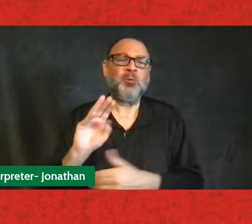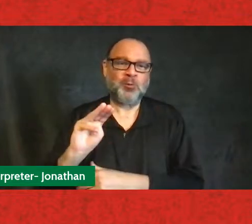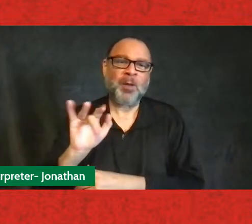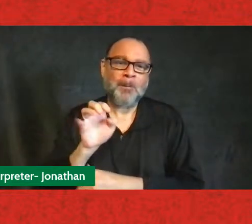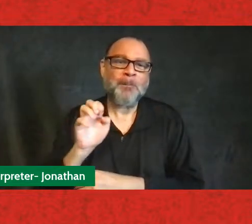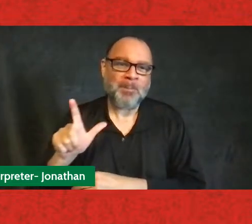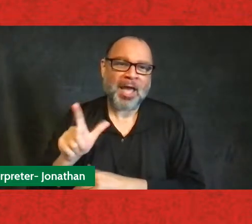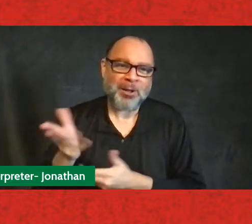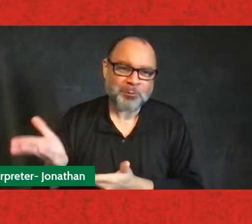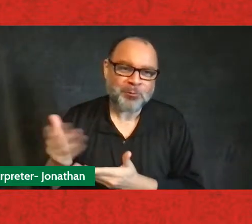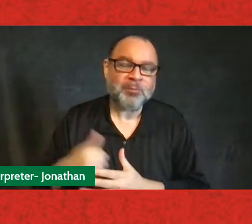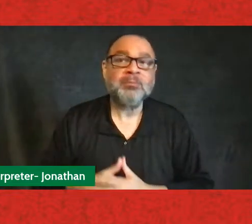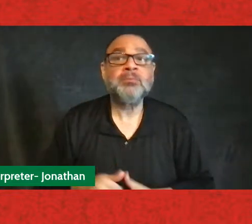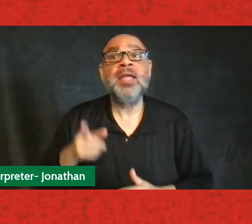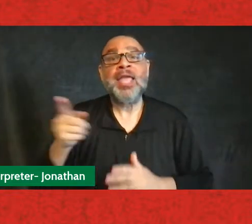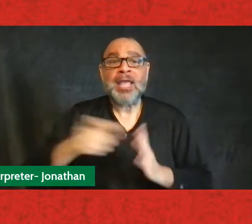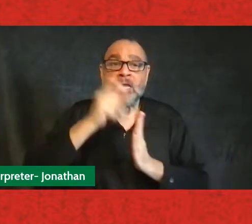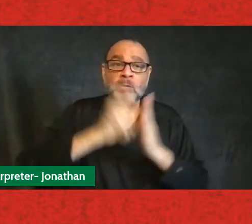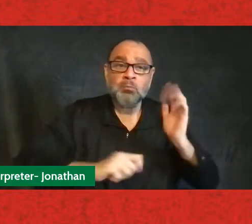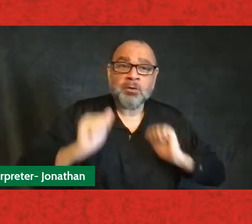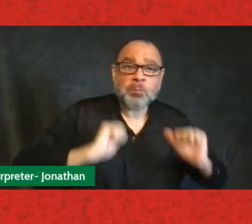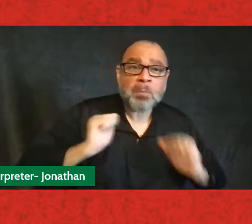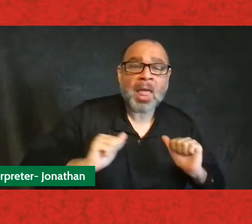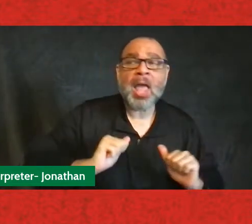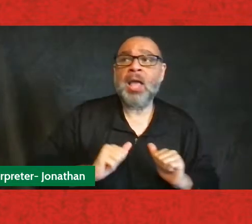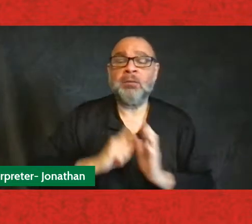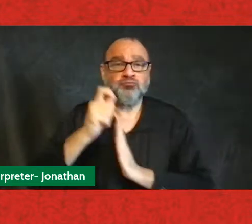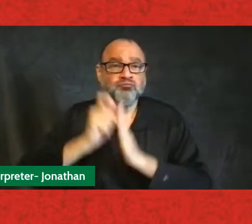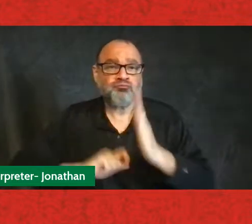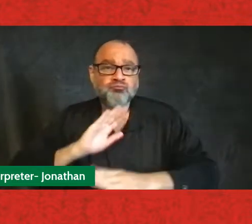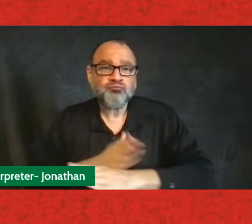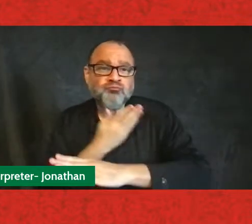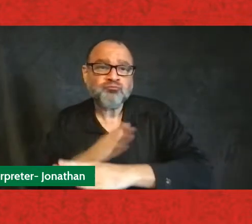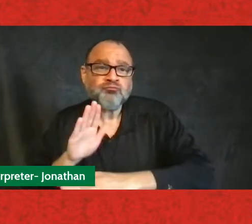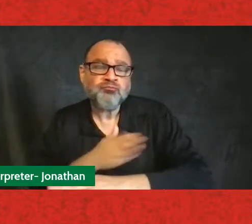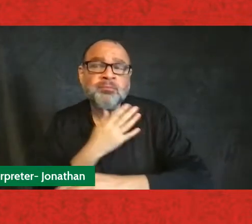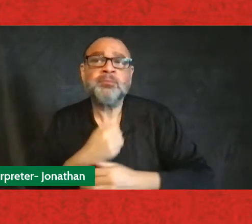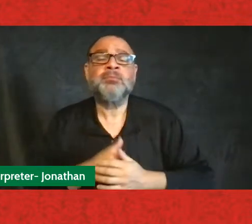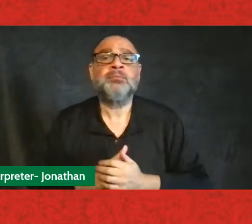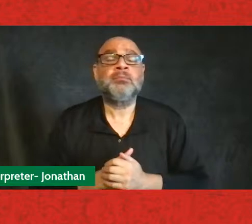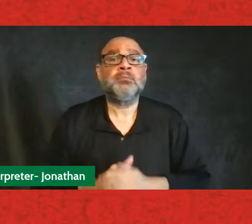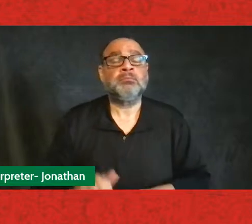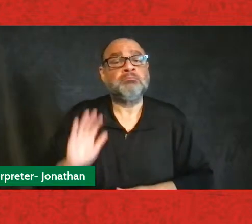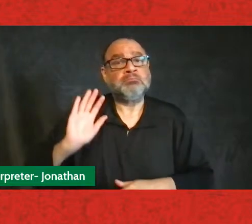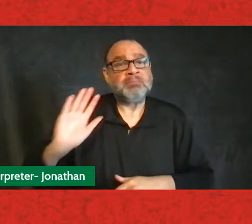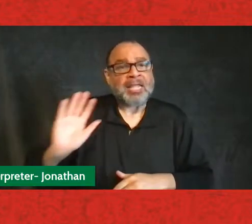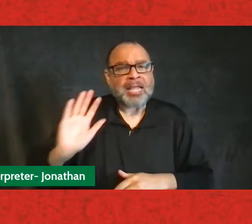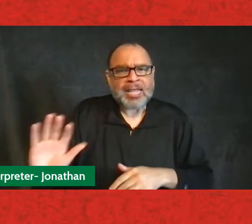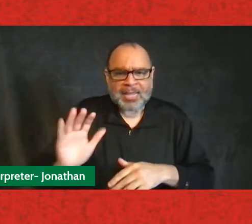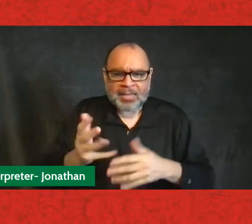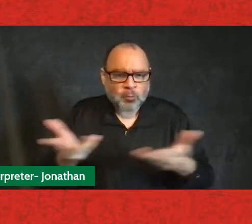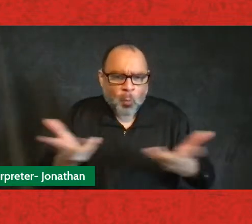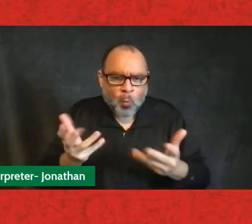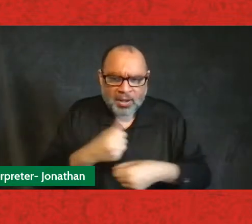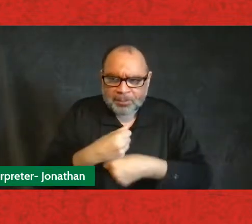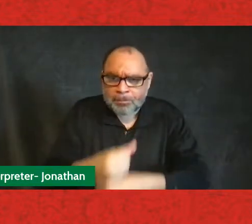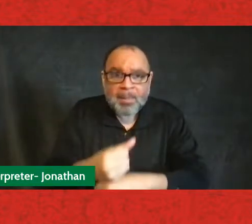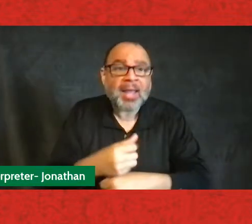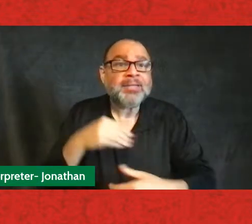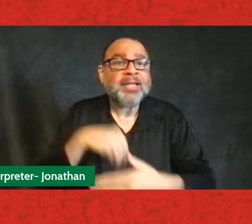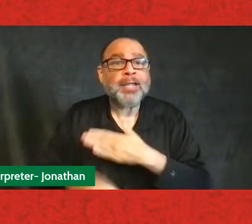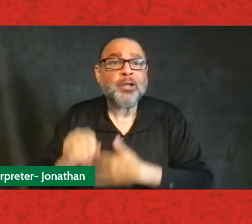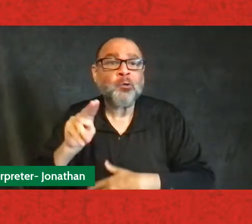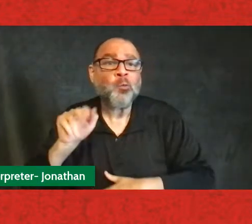a playwright, composer. His works have been produced in New York, regionally,